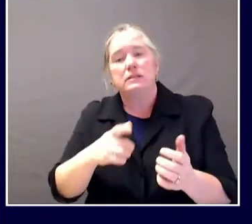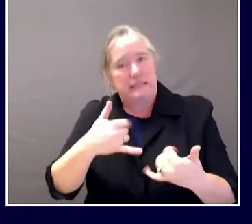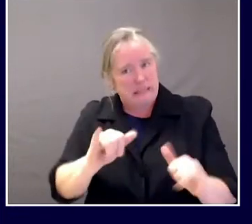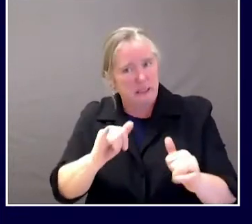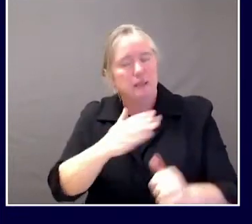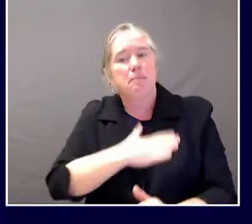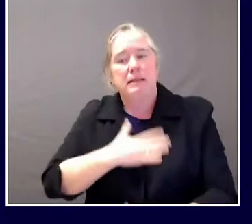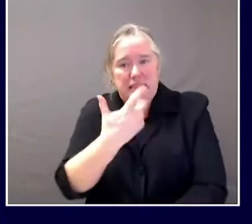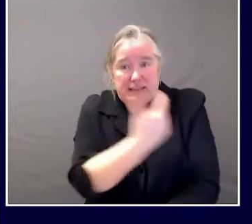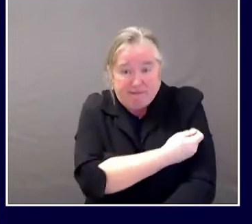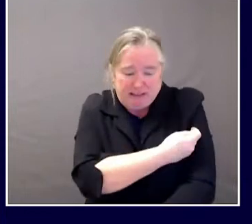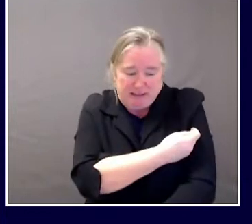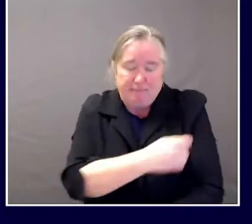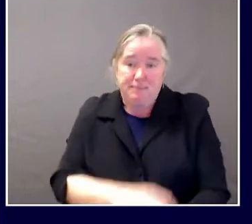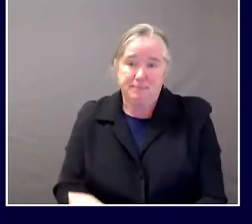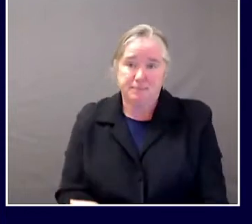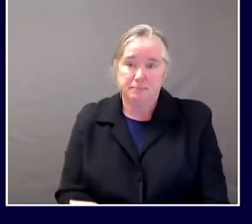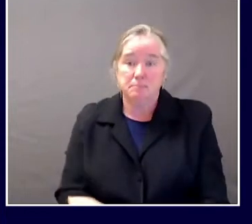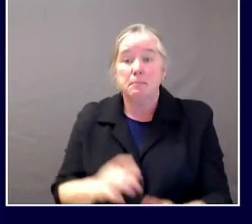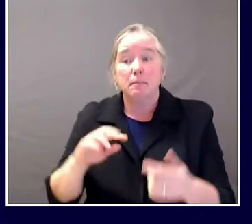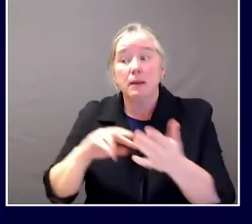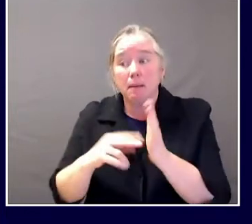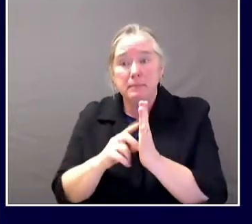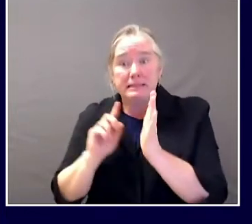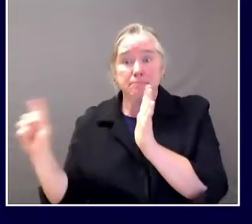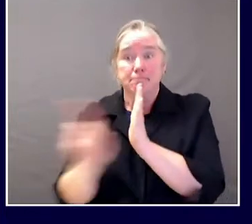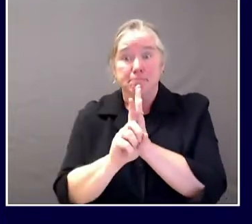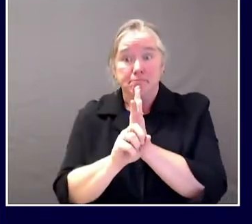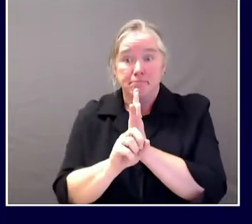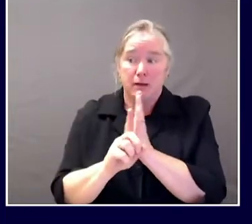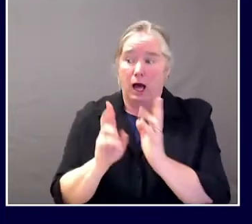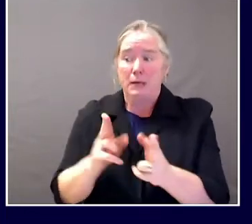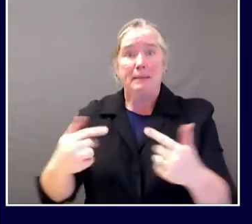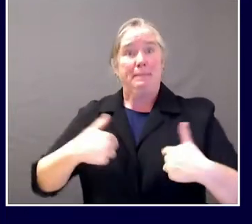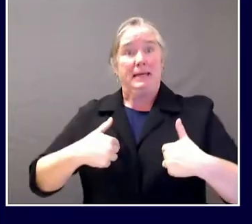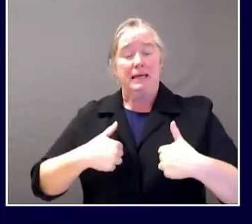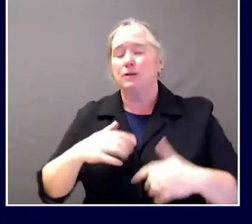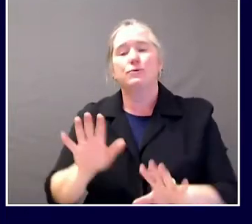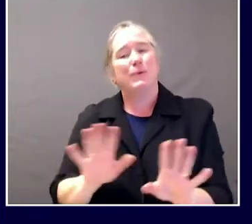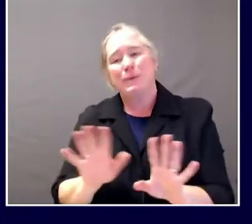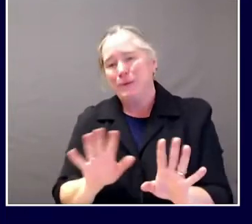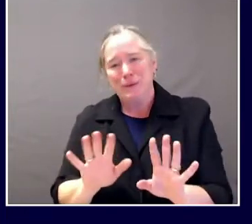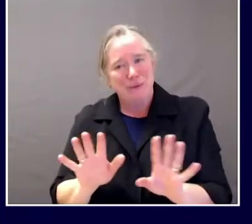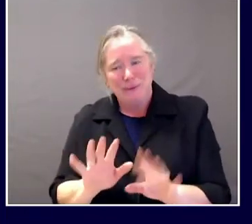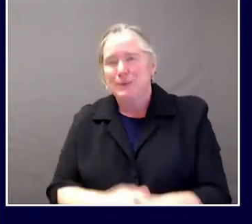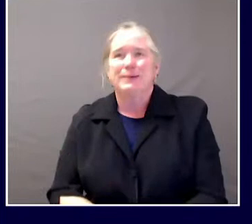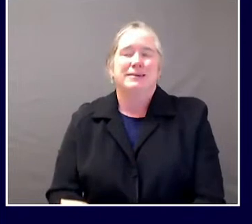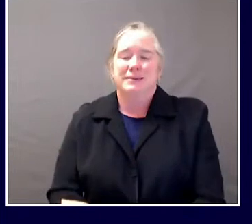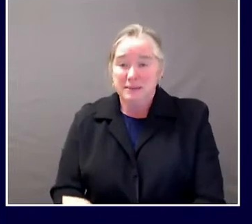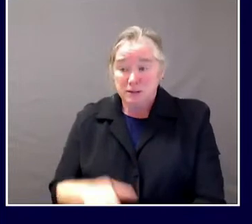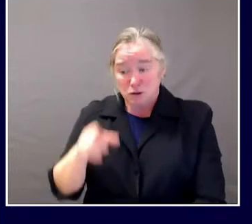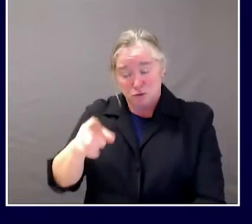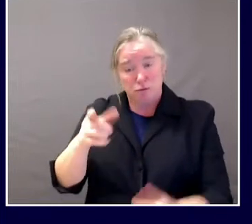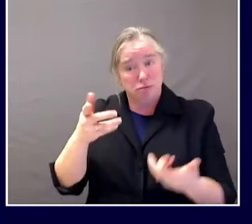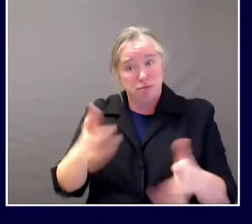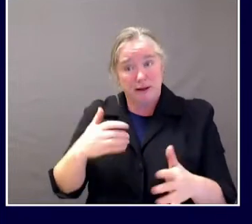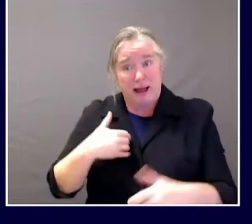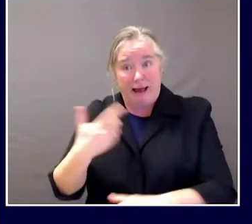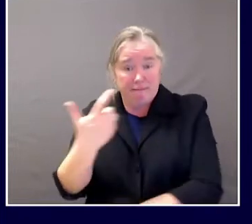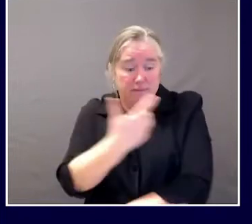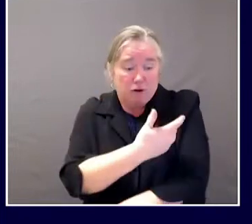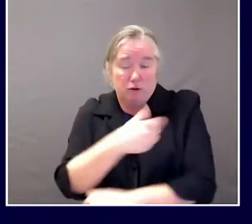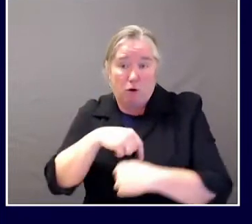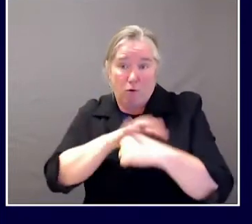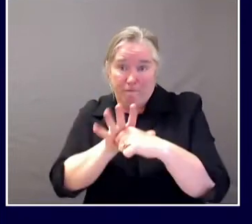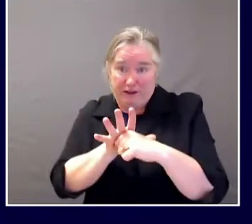for vaccination? Perhaps not. Because as we've seen, after you've recovered from COVID, the body, based